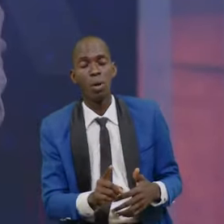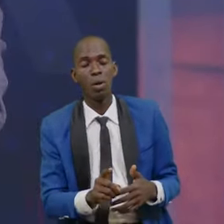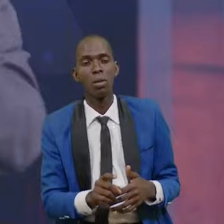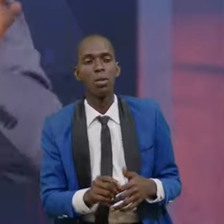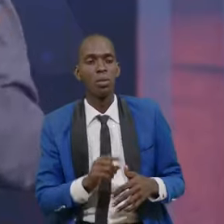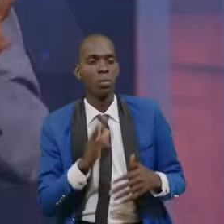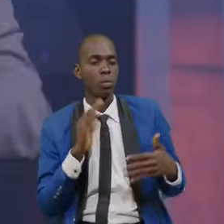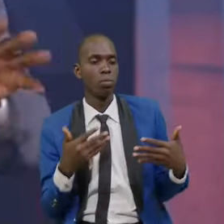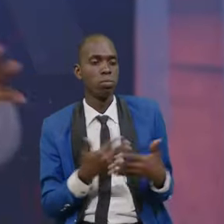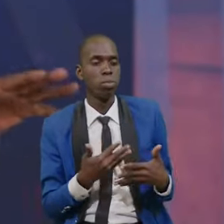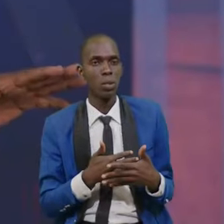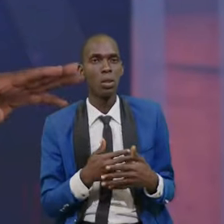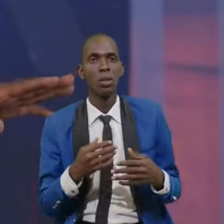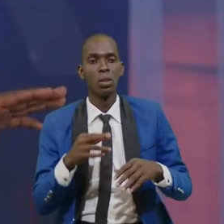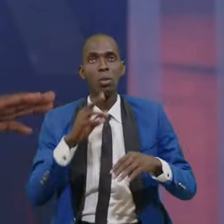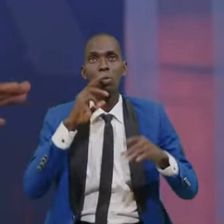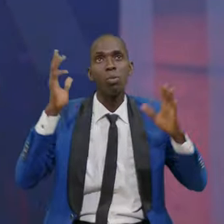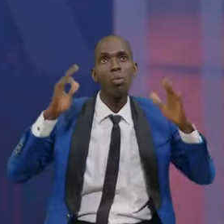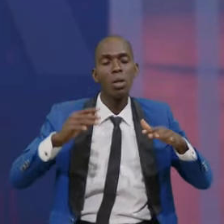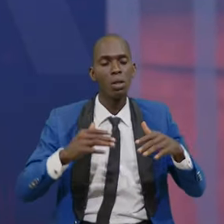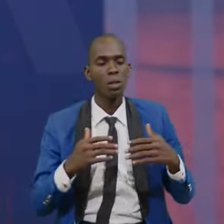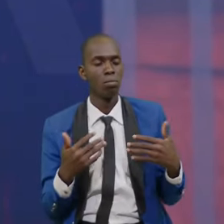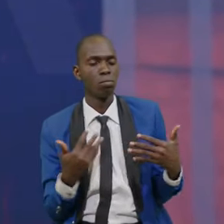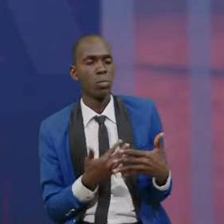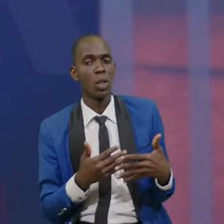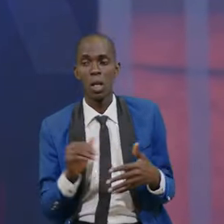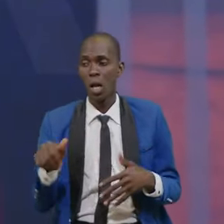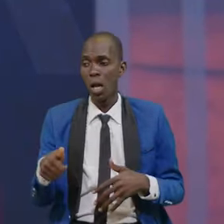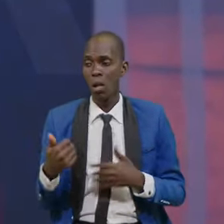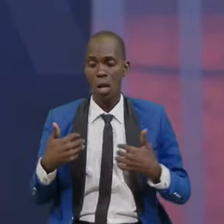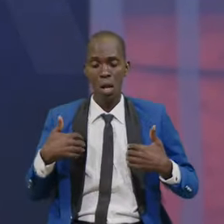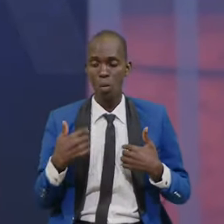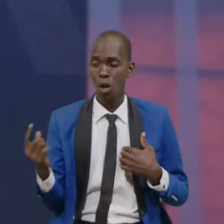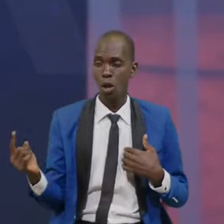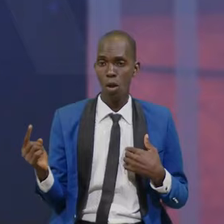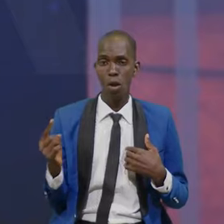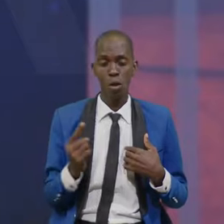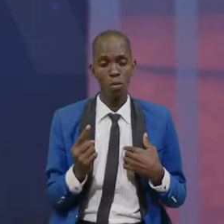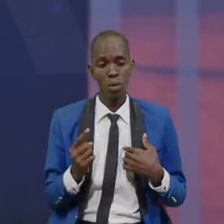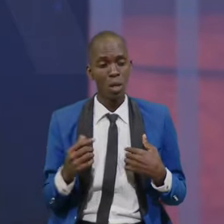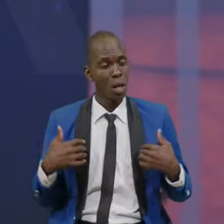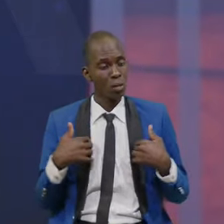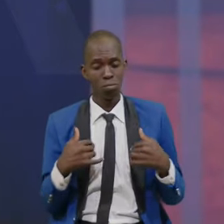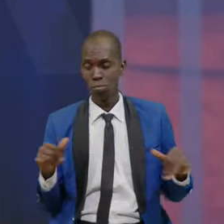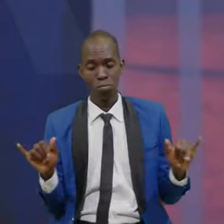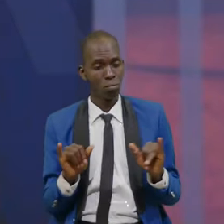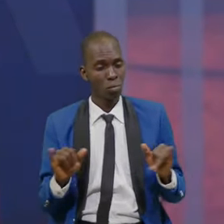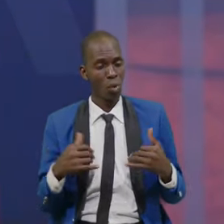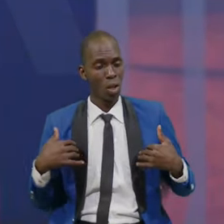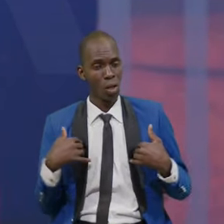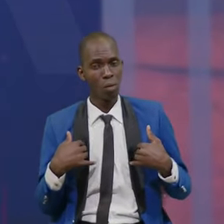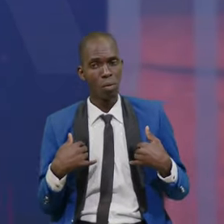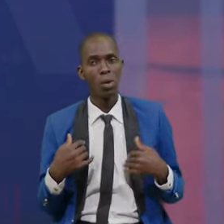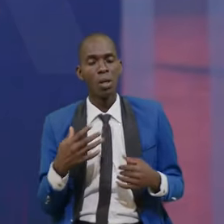is shaking. And another animal comes, animal like yourself, and he's shaking